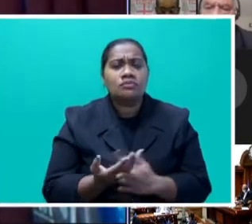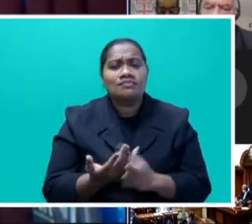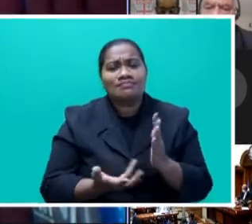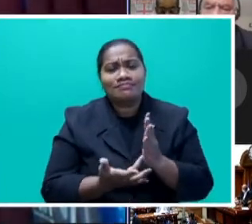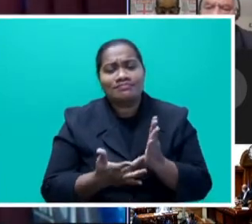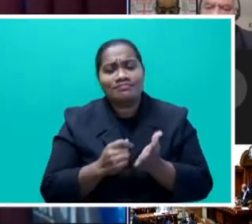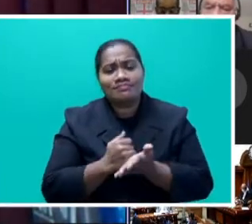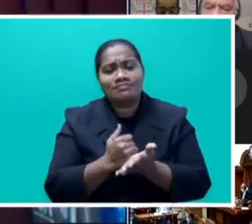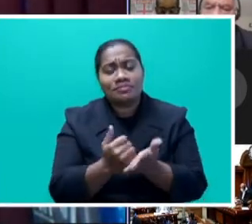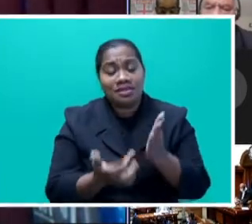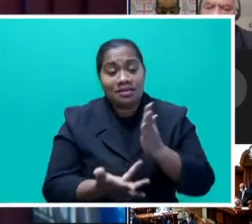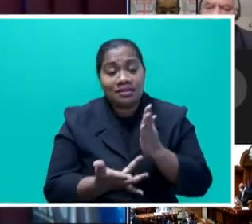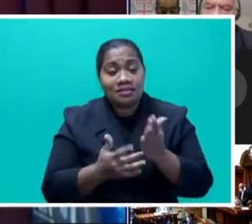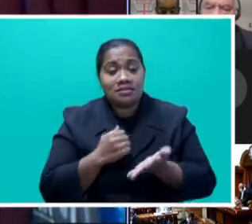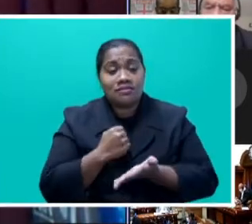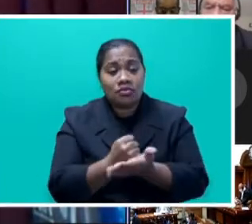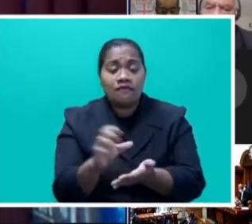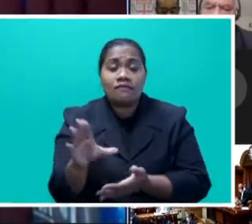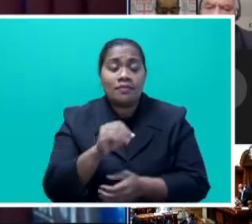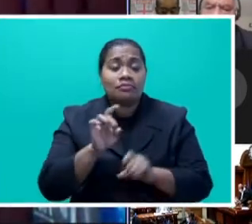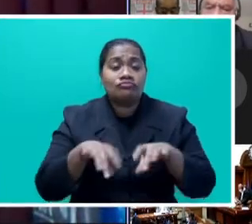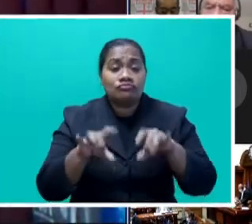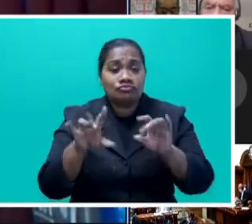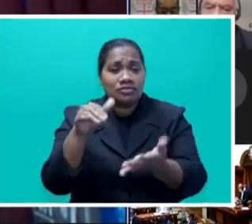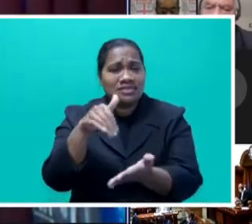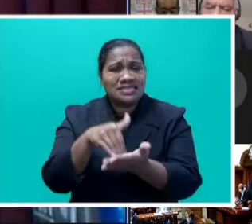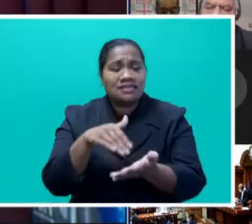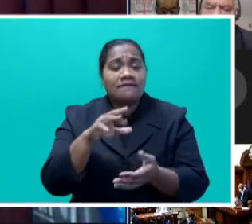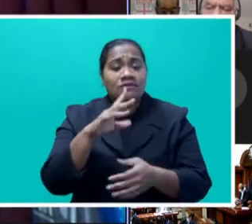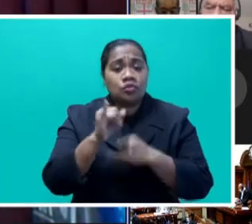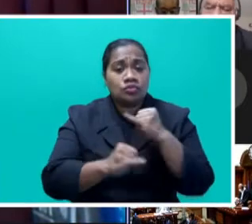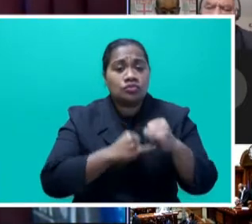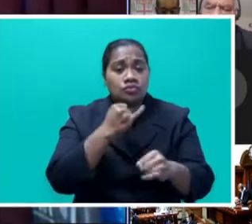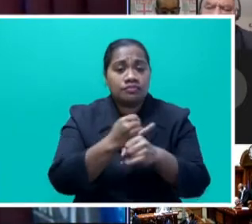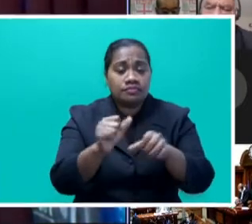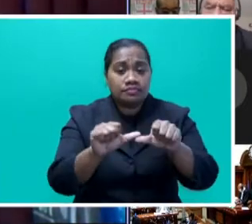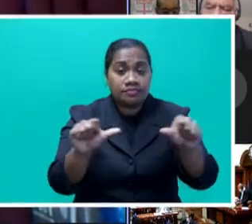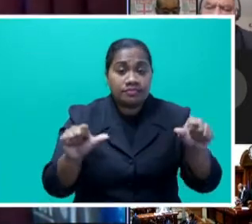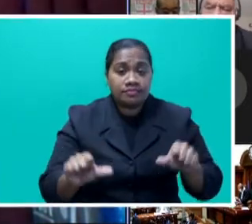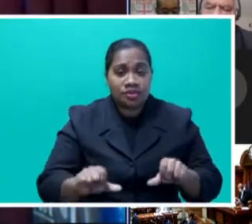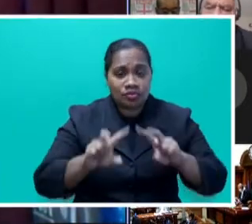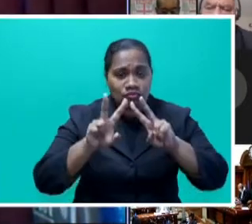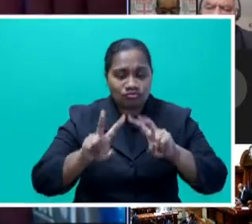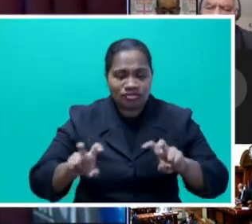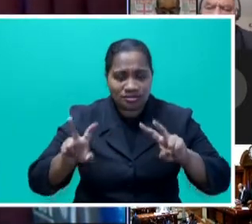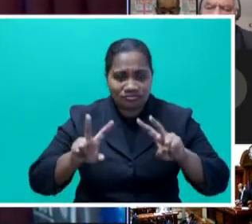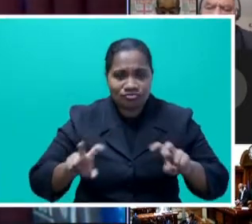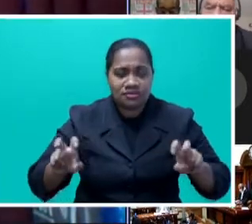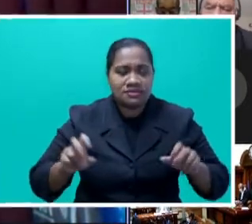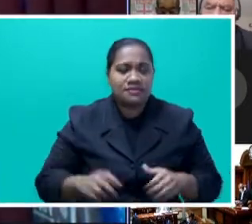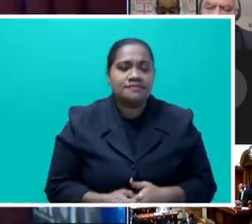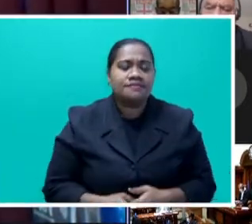by the Australian Centre for International Agricultural Research, ACR.